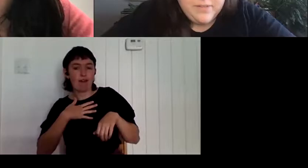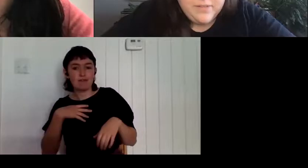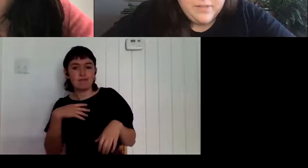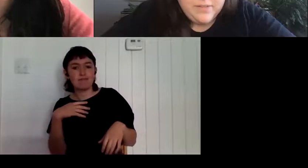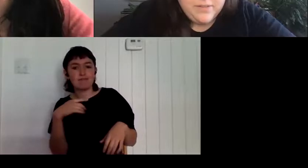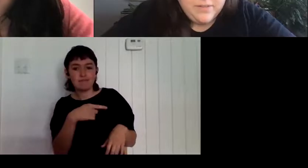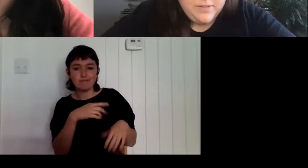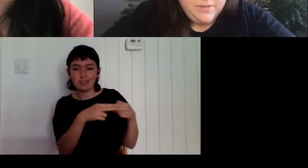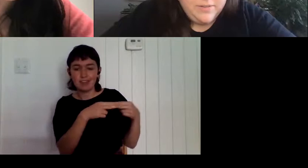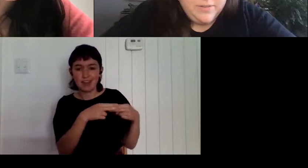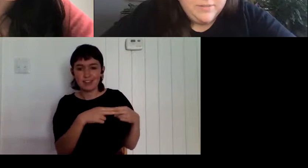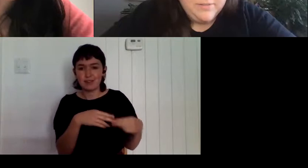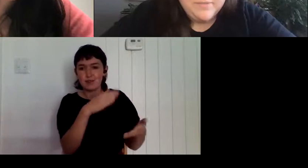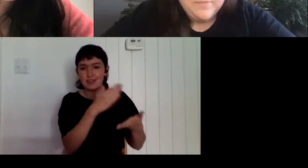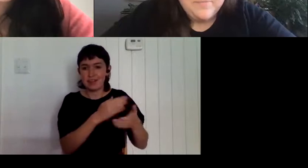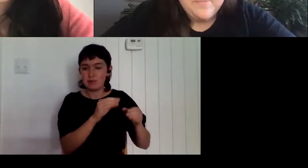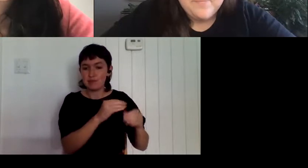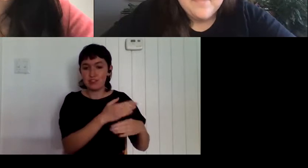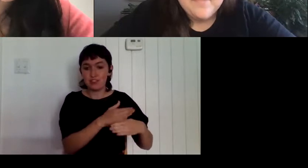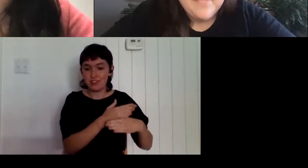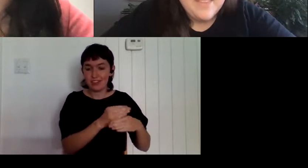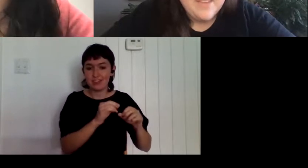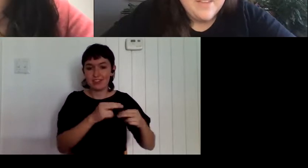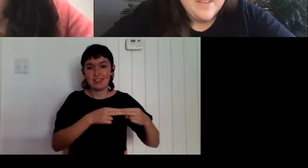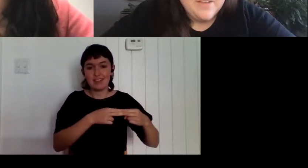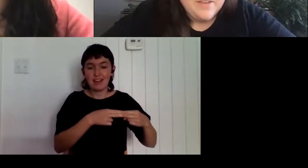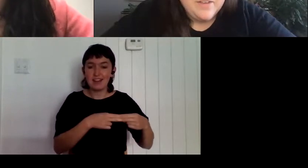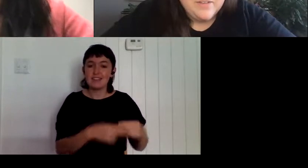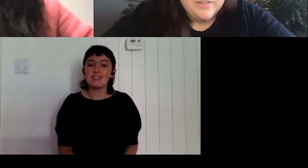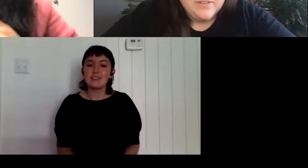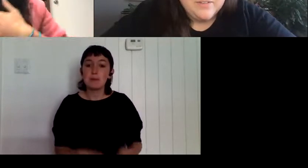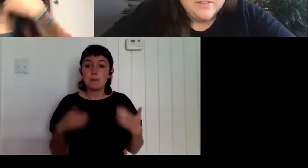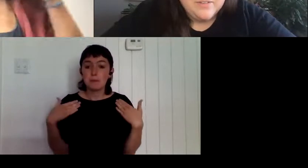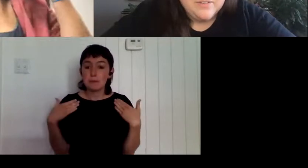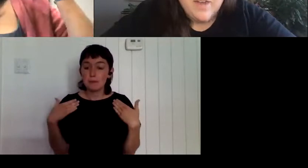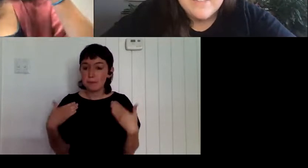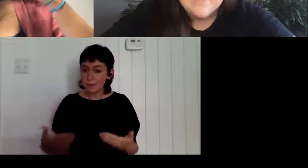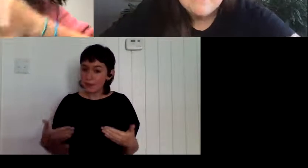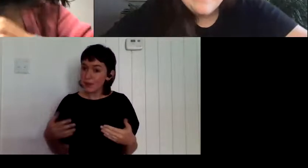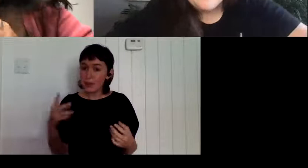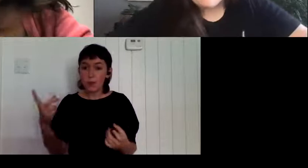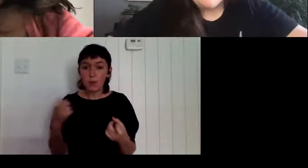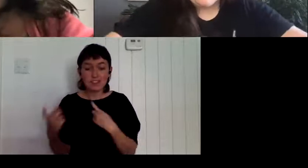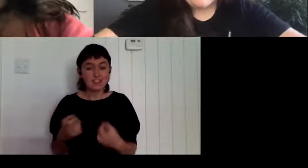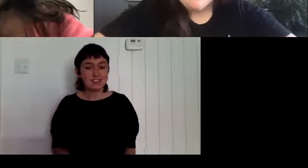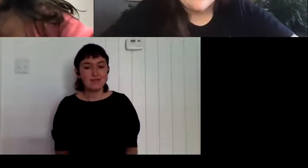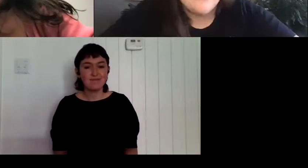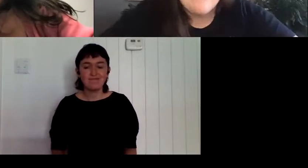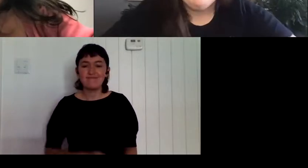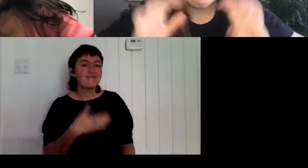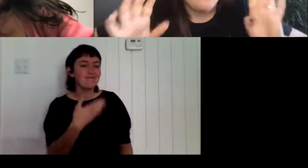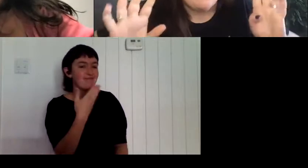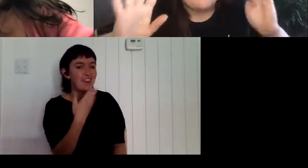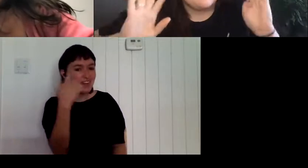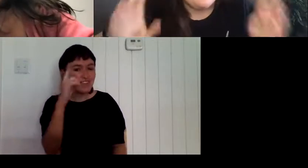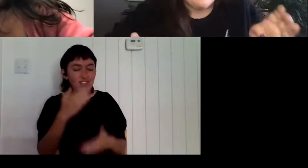Stop sharing. There we go. And then questions that we have so far. Awesome. Thank you so much for sharing that. So,